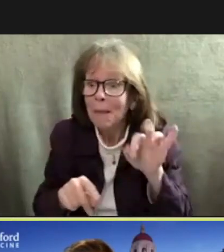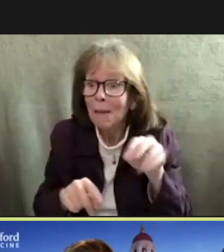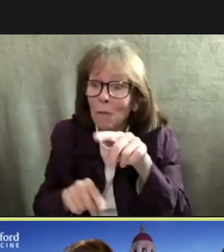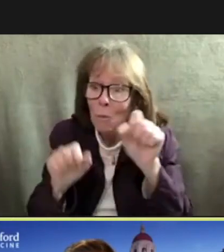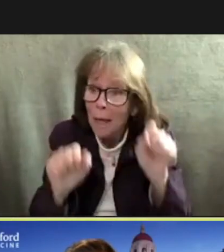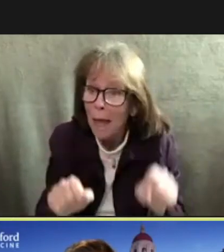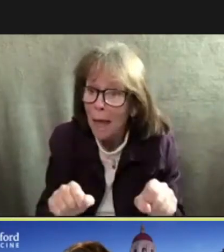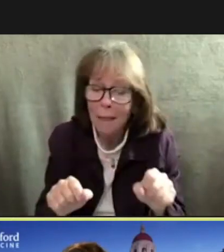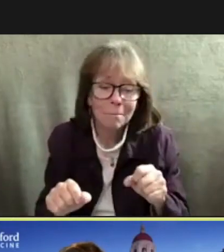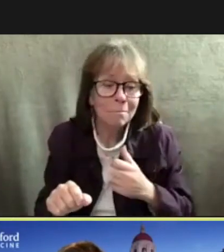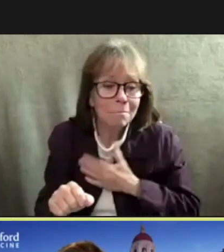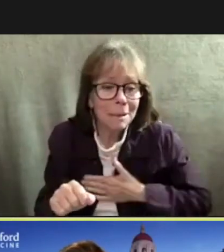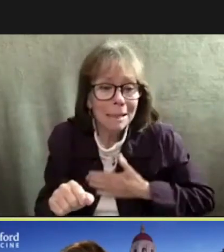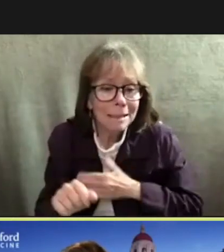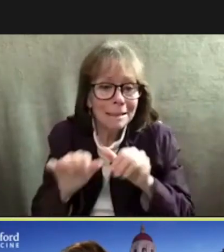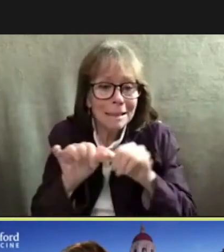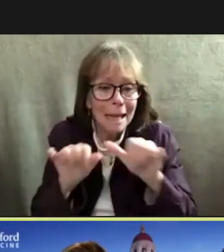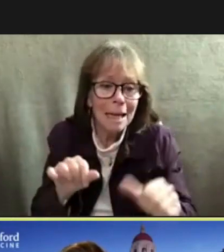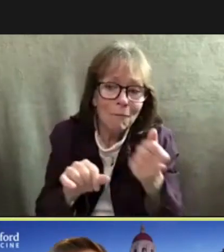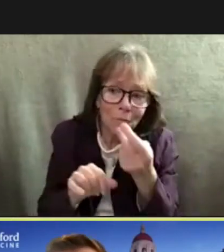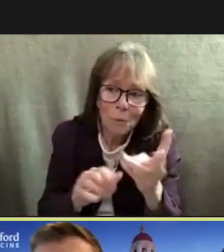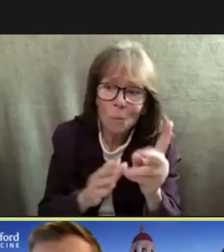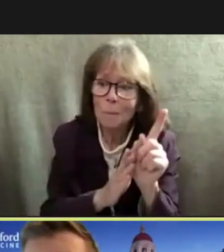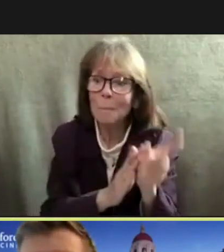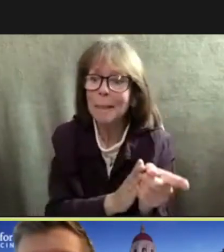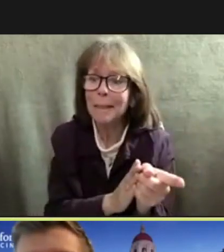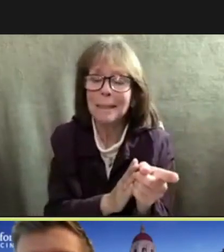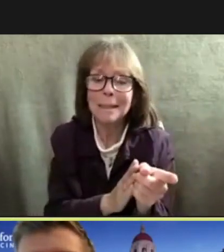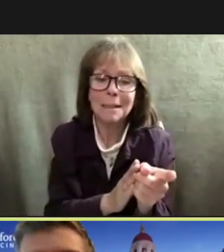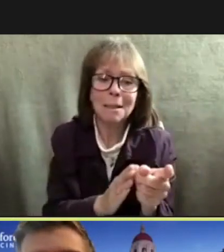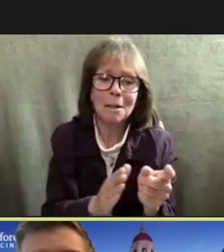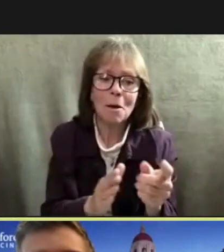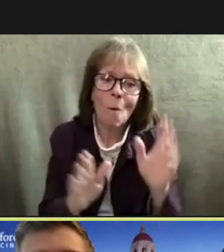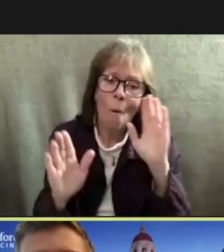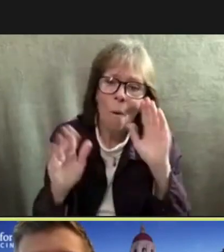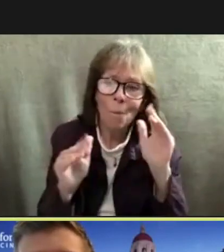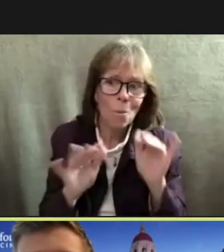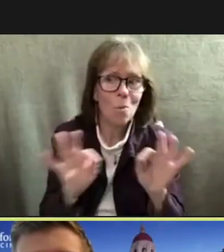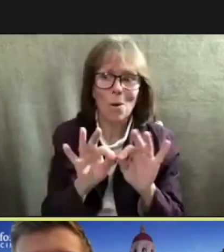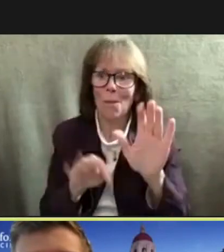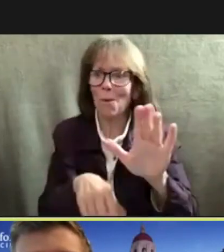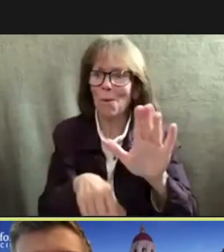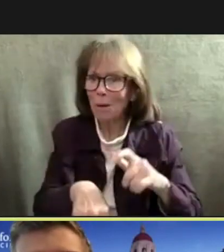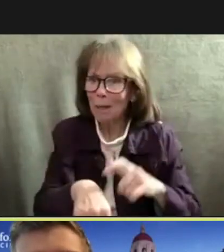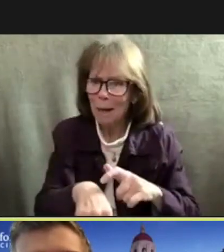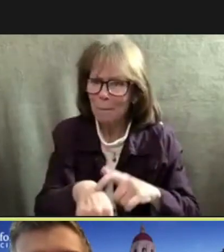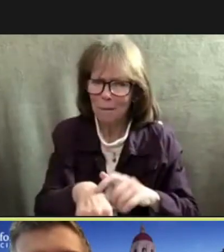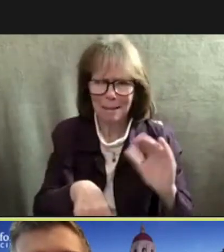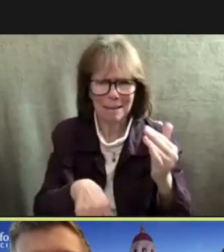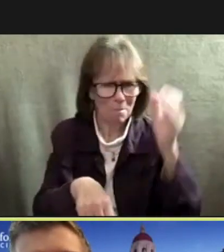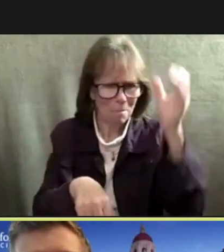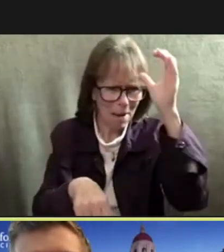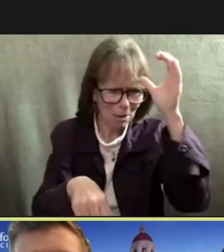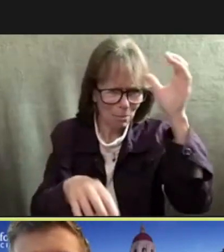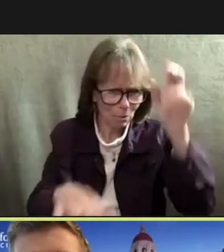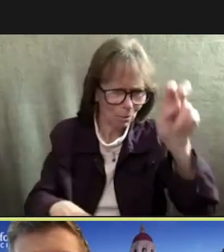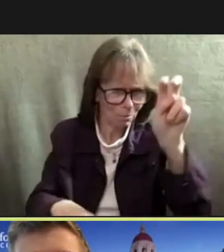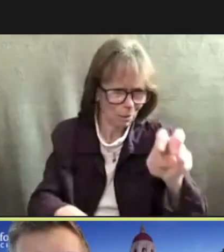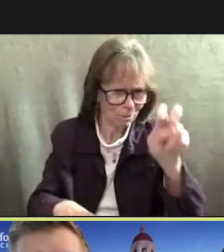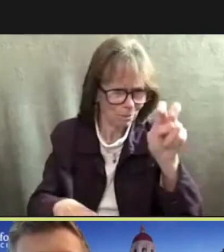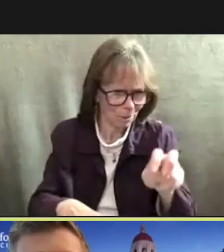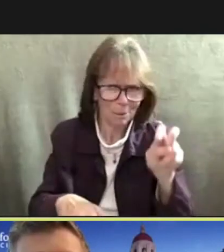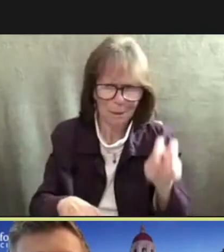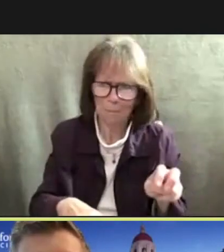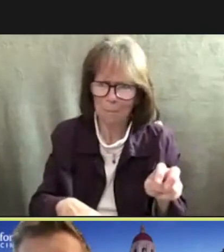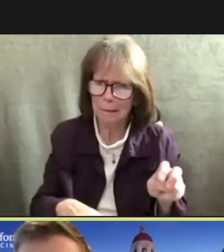for a couple extra minutes. I'll try to make it worth your while. My computer, again, is skipping